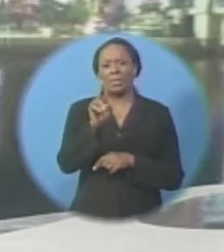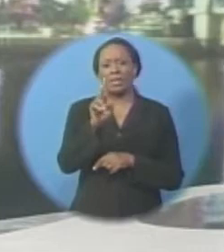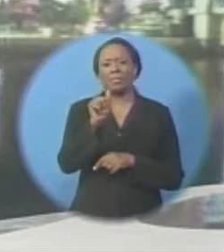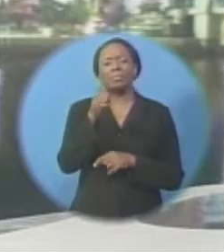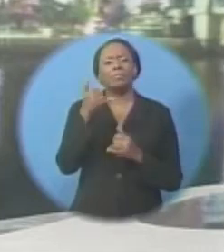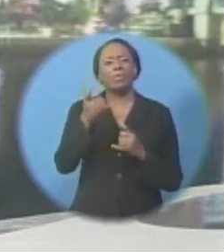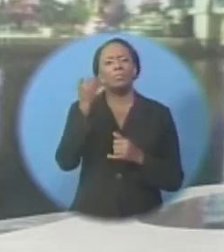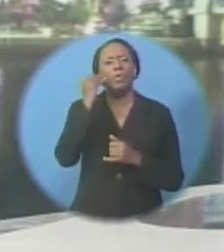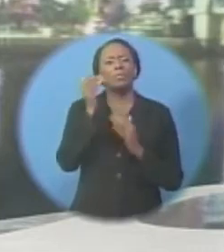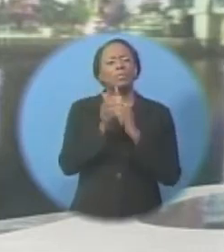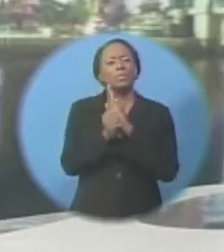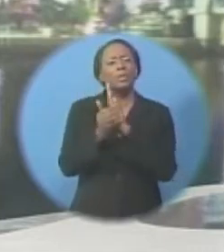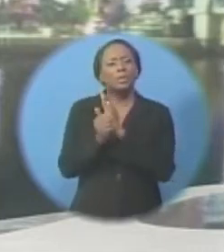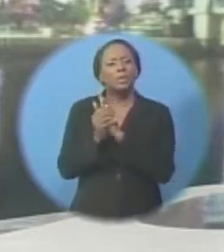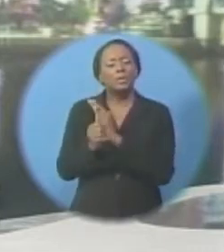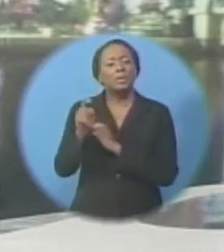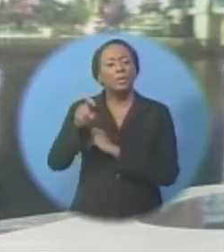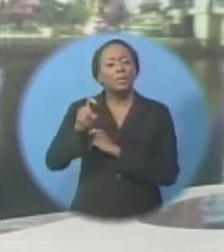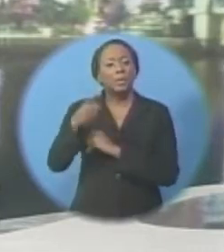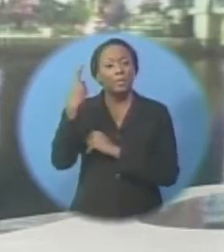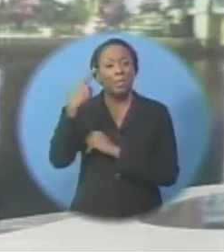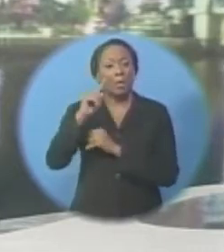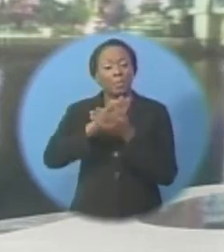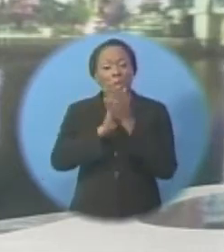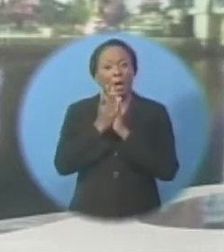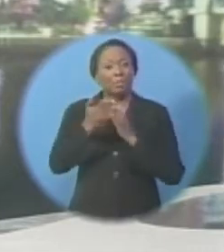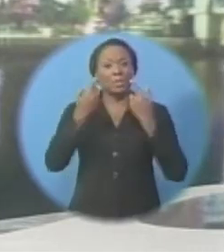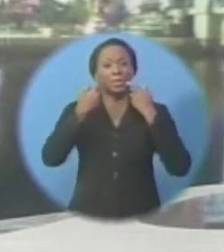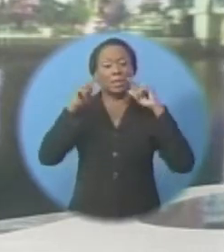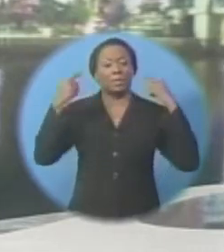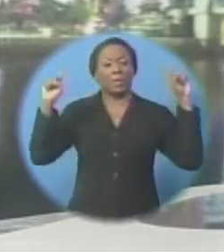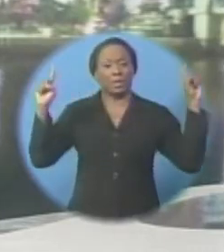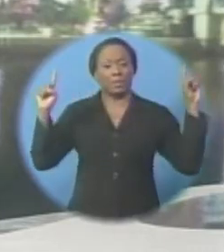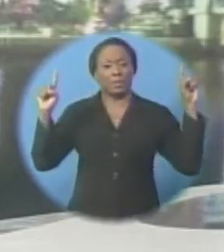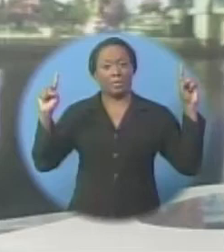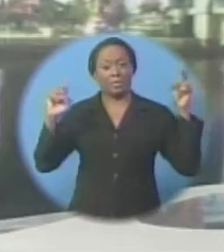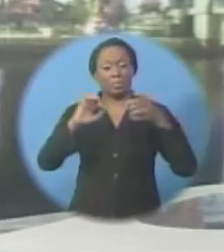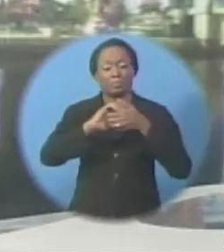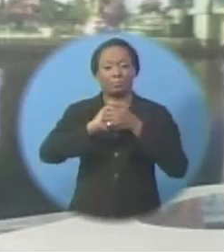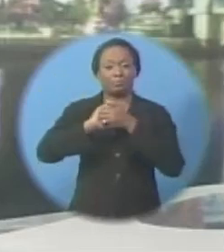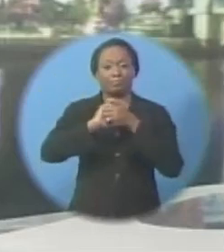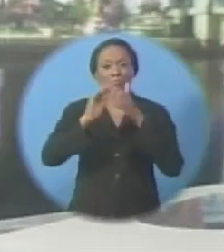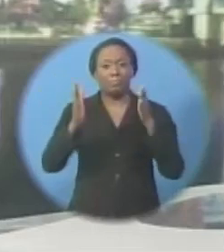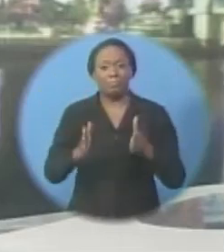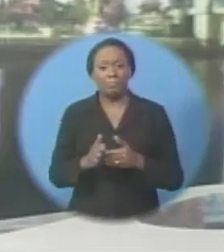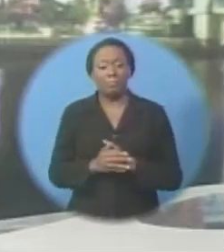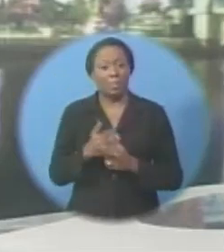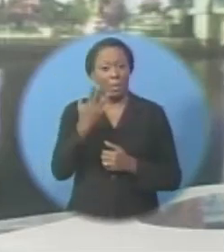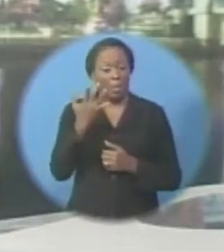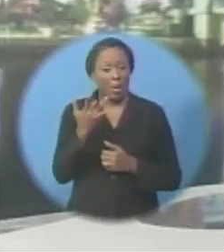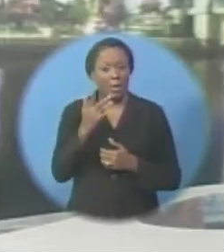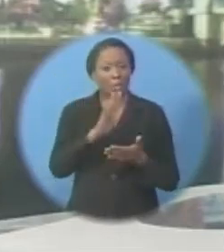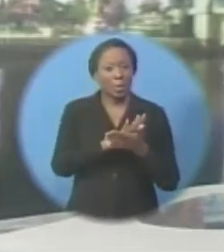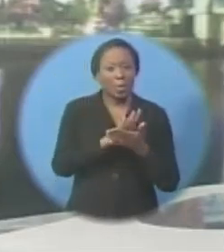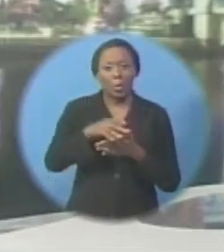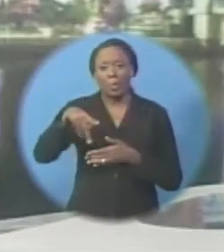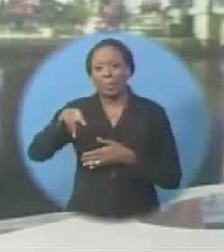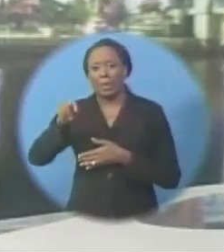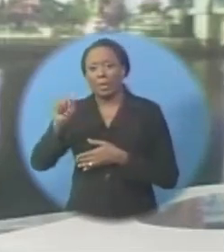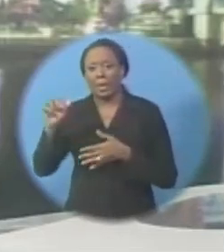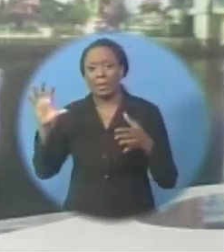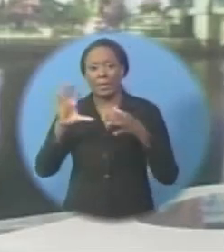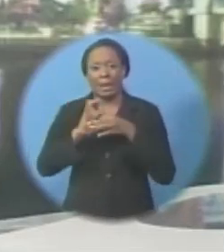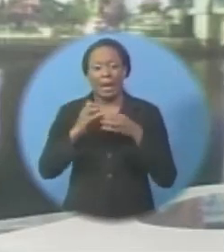to be successful entrepreneurs. It comes as the school collaborated with its Parents Teachers Association to host its